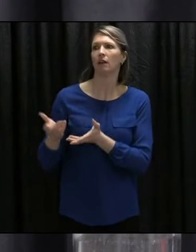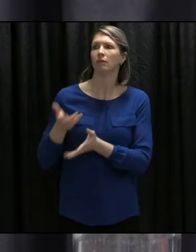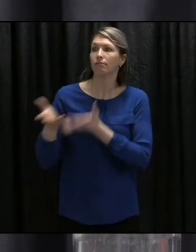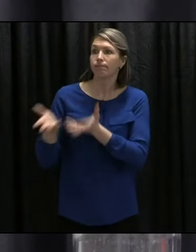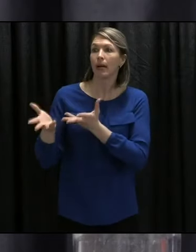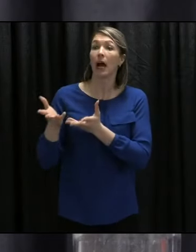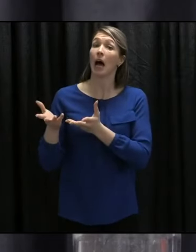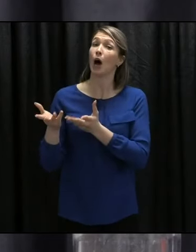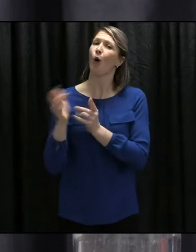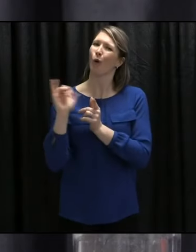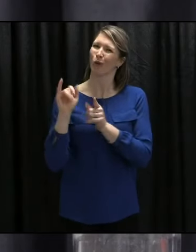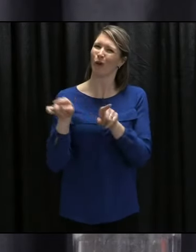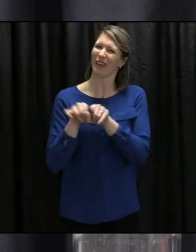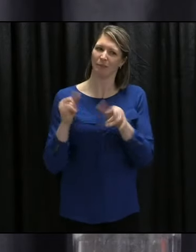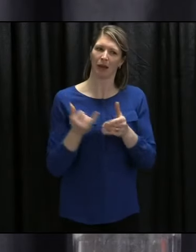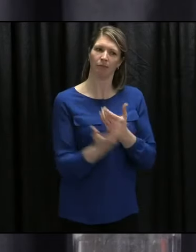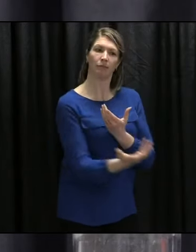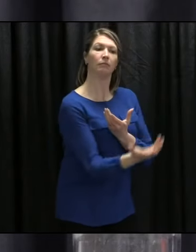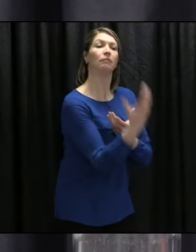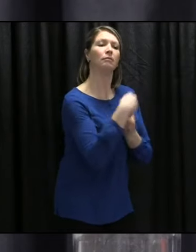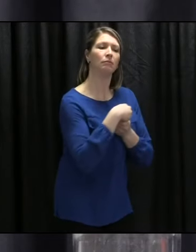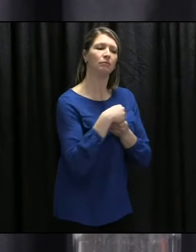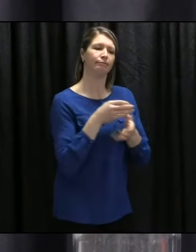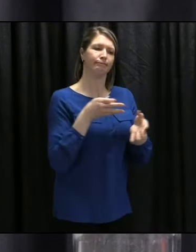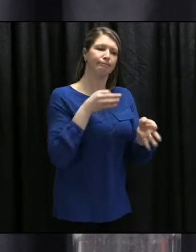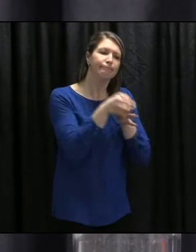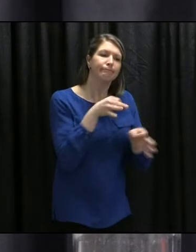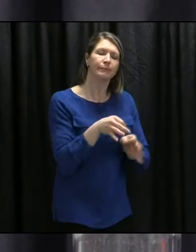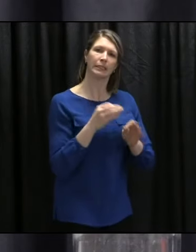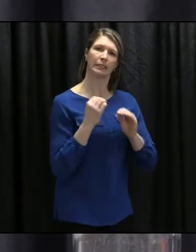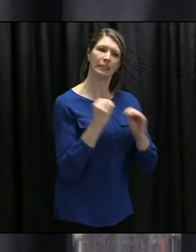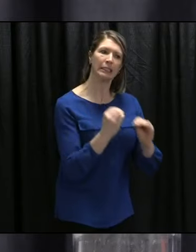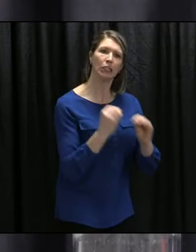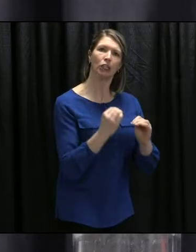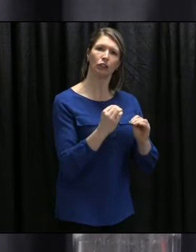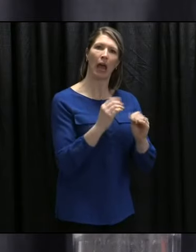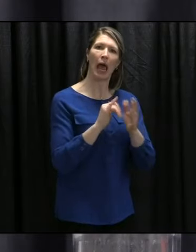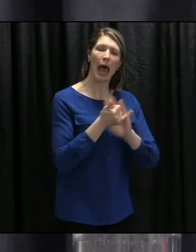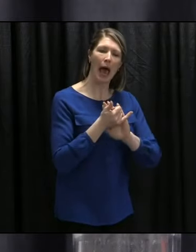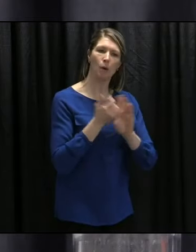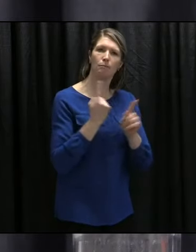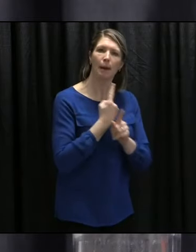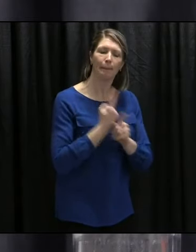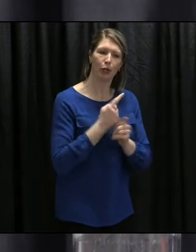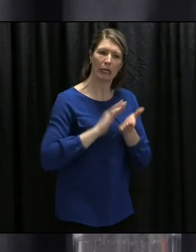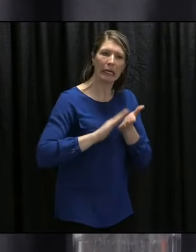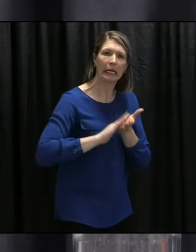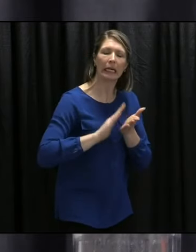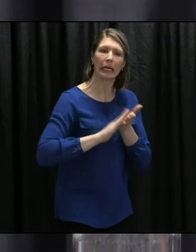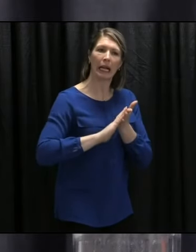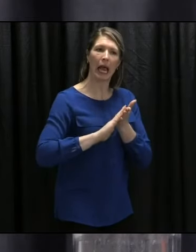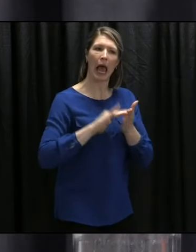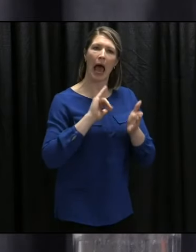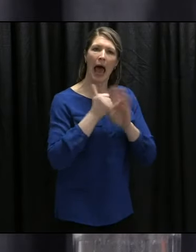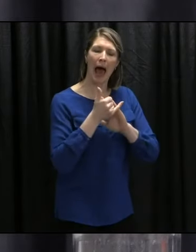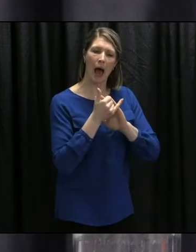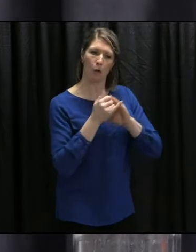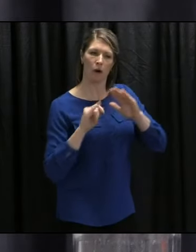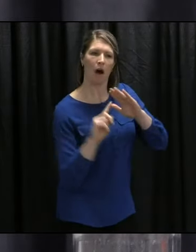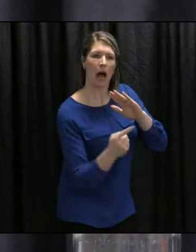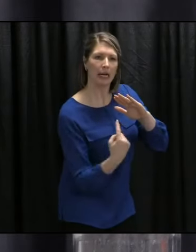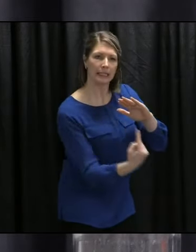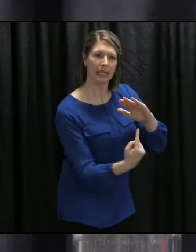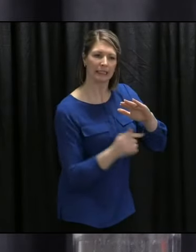educate them, to help them in terms of supplies of PPE kits and advise them about cleaning and isolation procedures. And